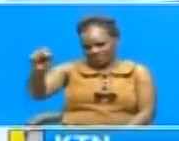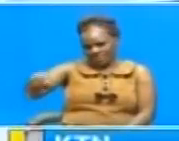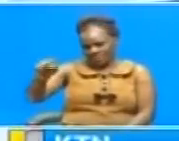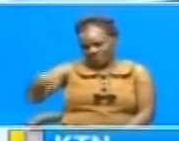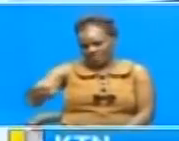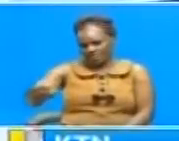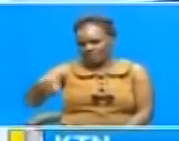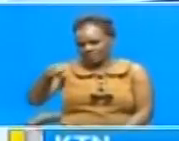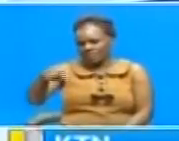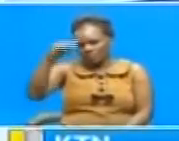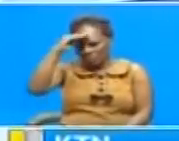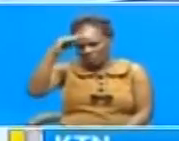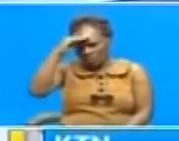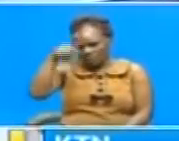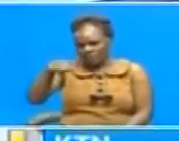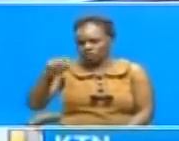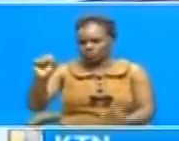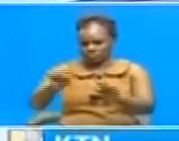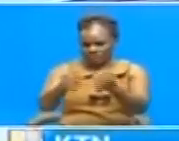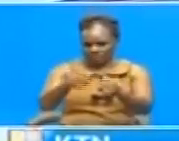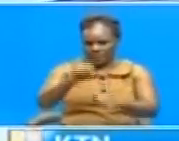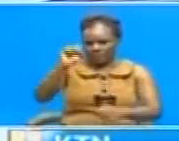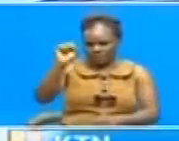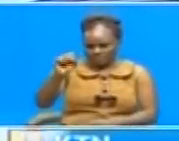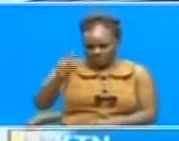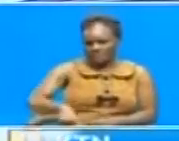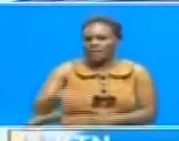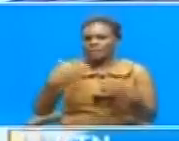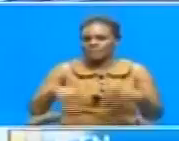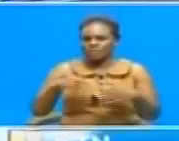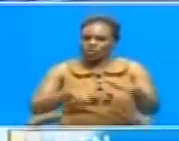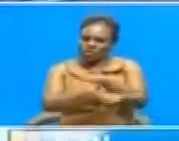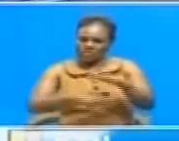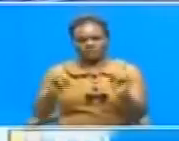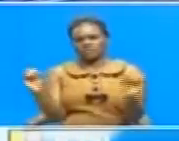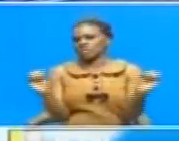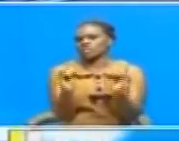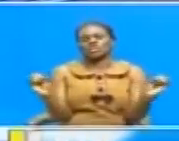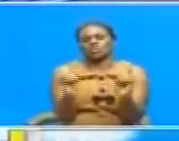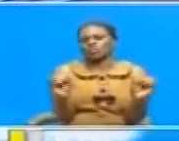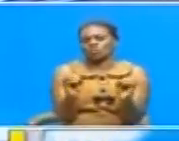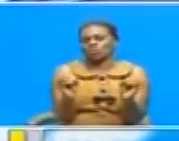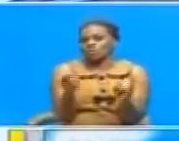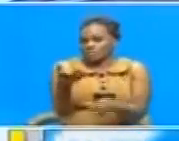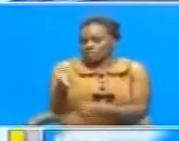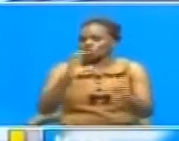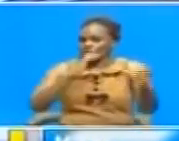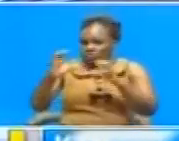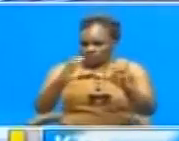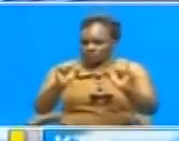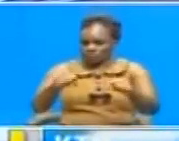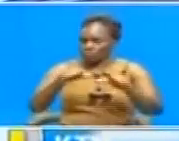You say the deadly spirits and wines must be destroyed. The people should not loot and destroy property. Of course, this